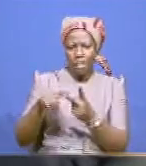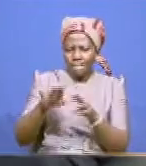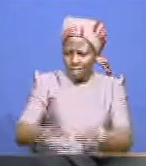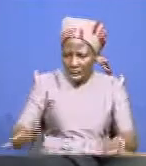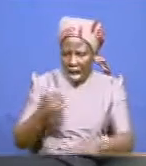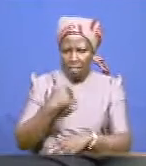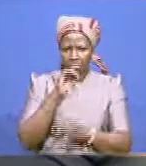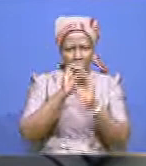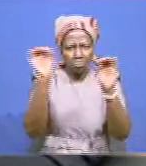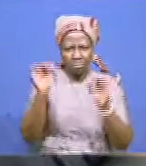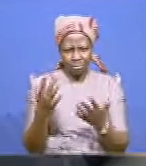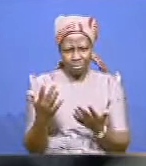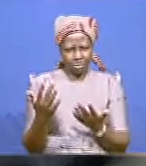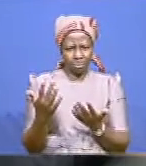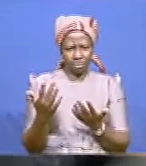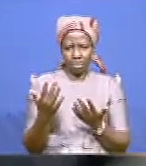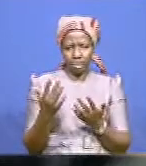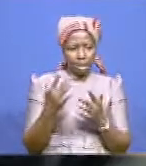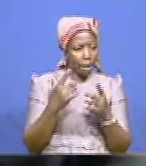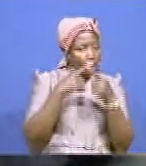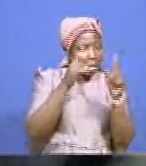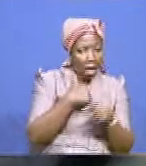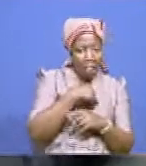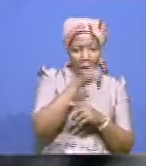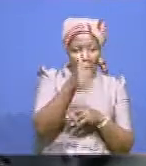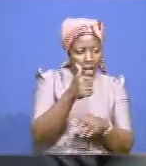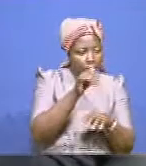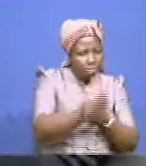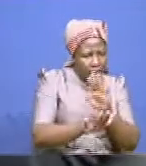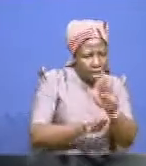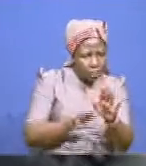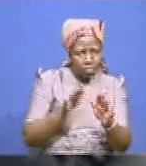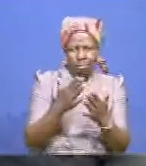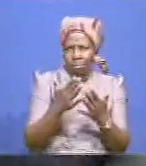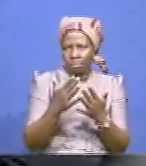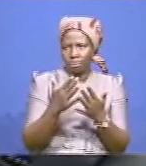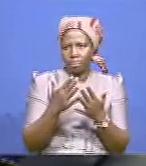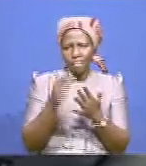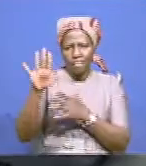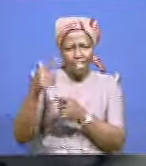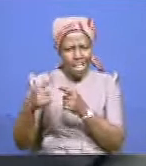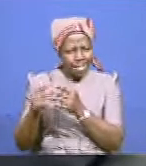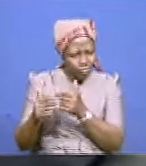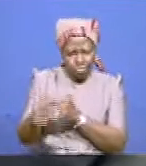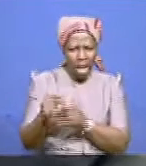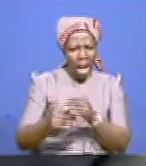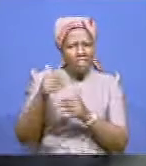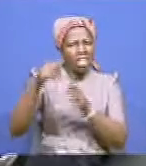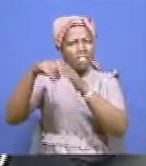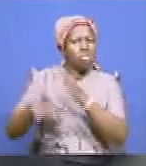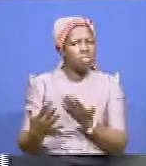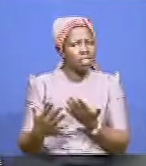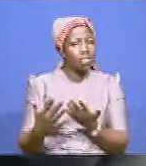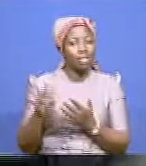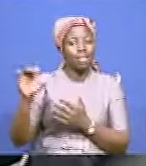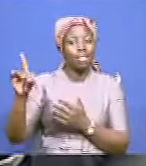And why is it that you can see some small steps and milestone 5 years after devolution is in place? CDF